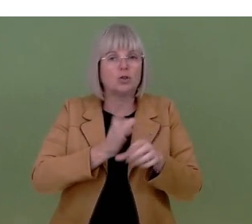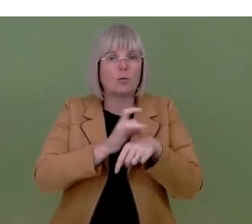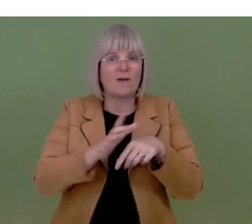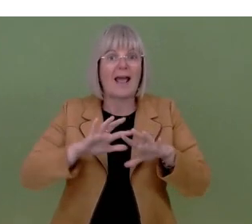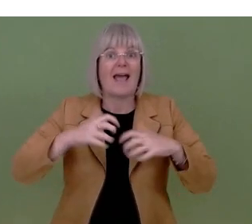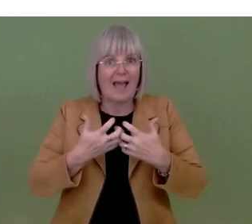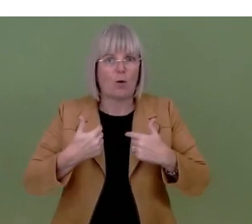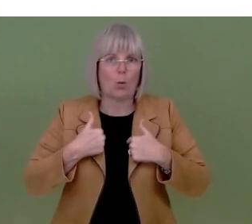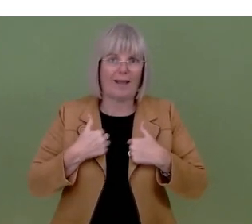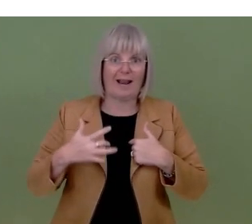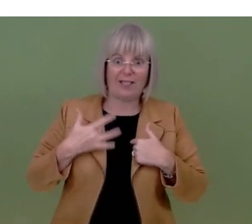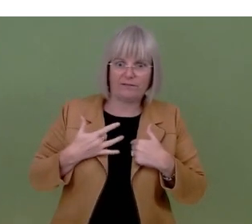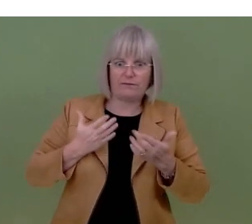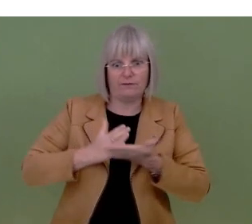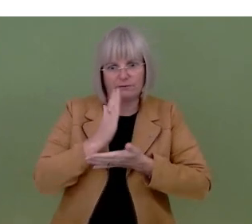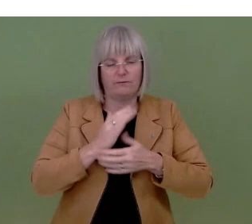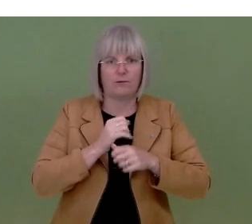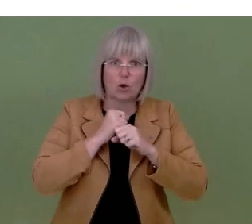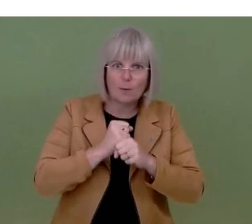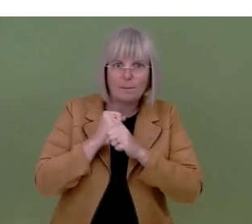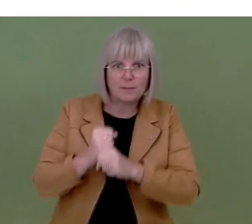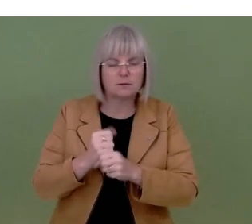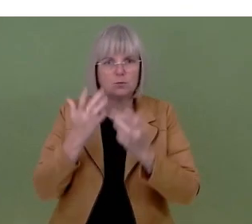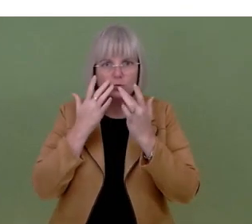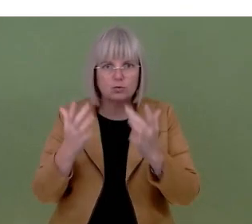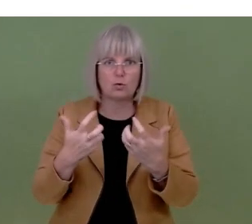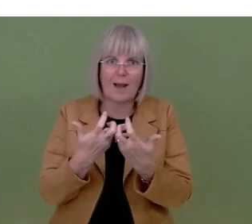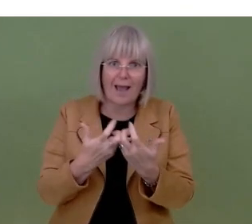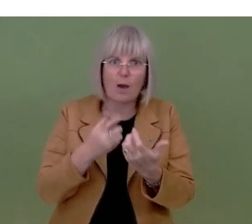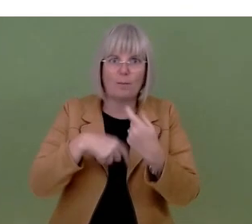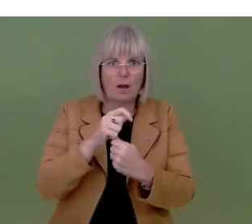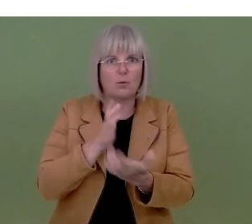and making this contribution real.